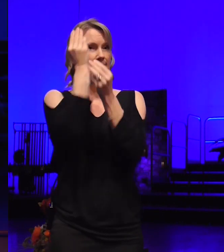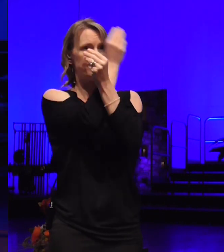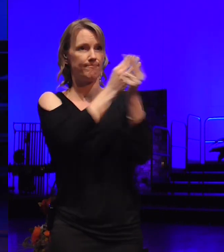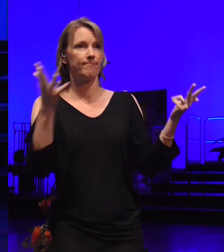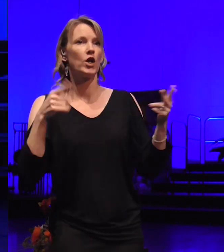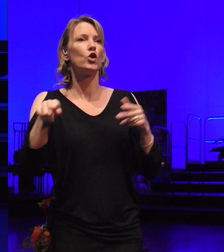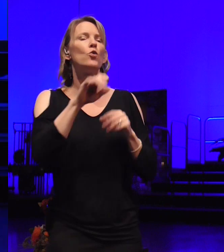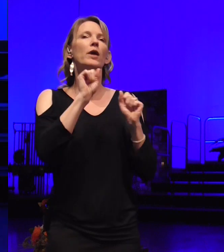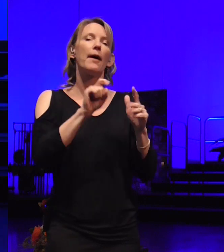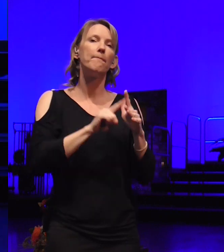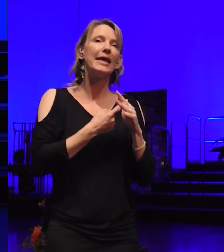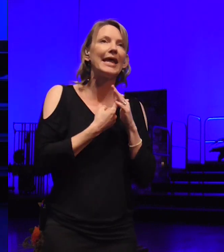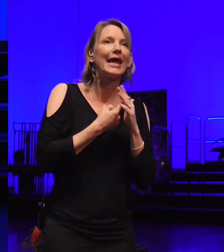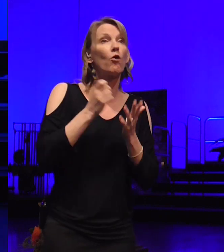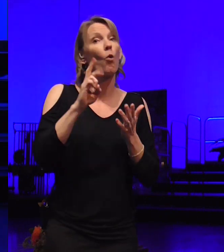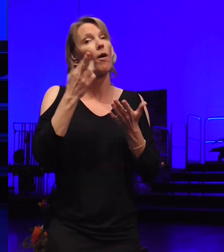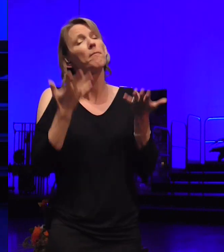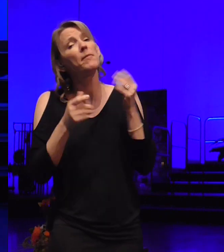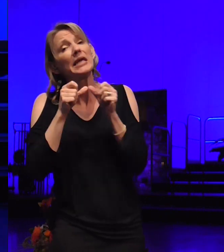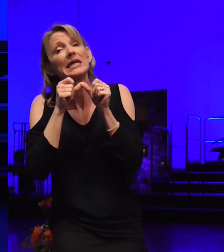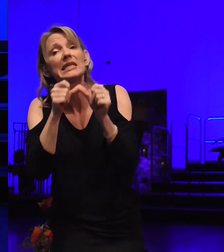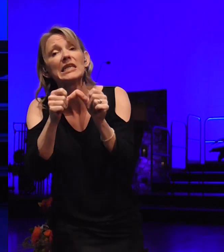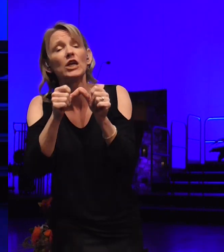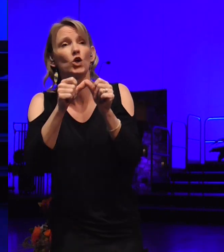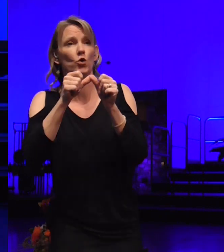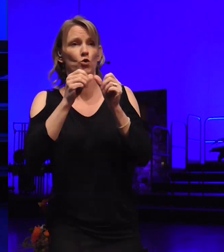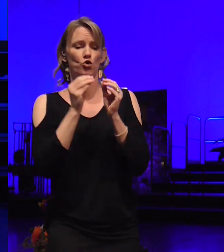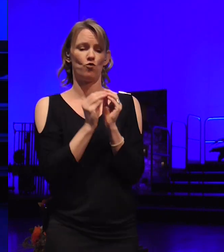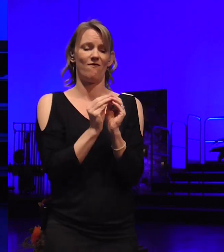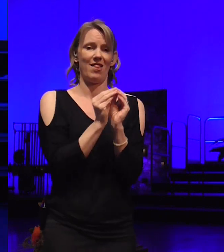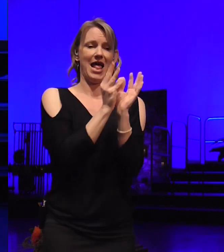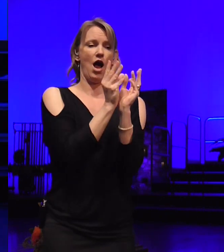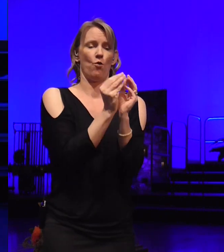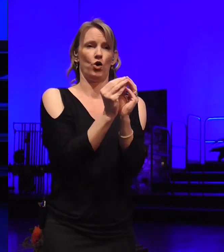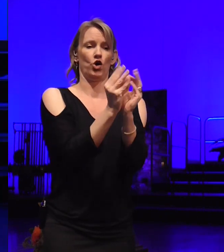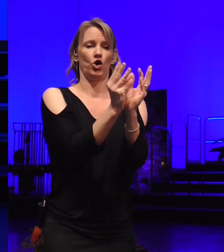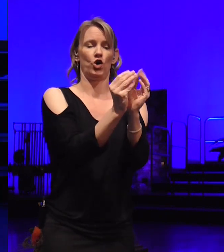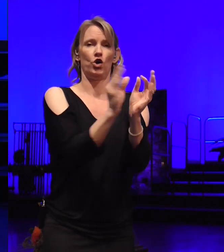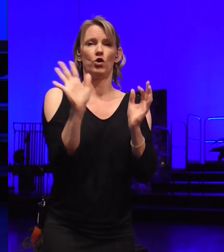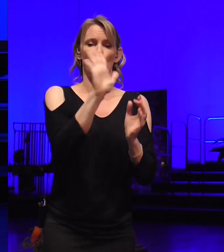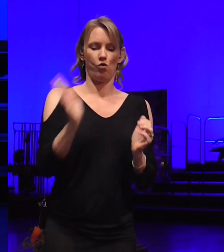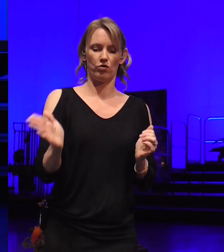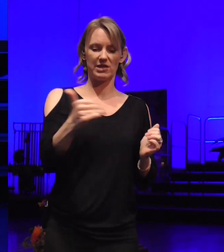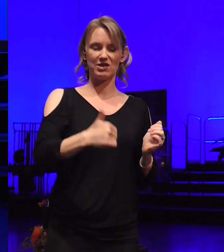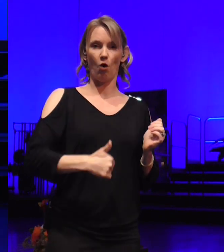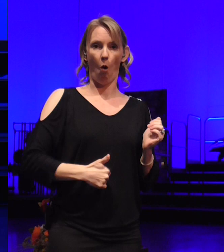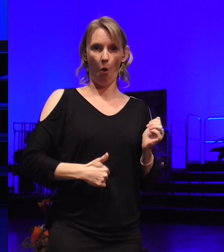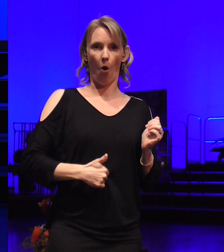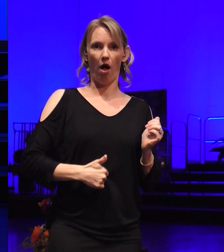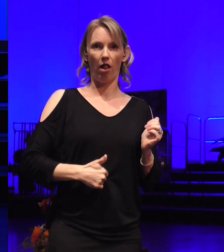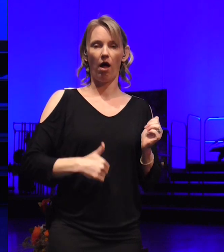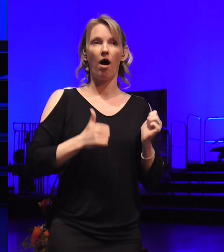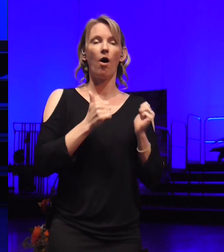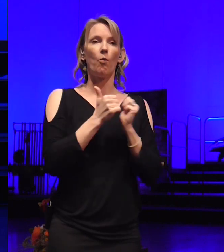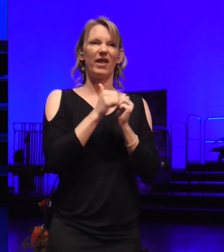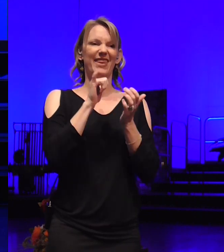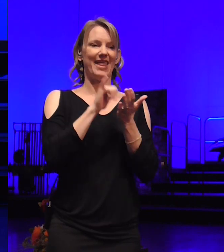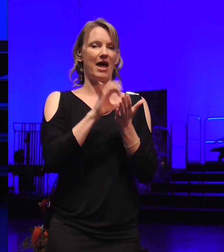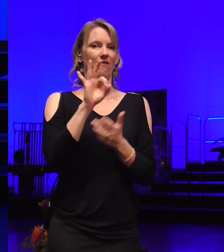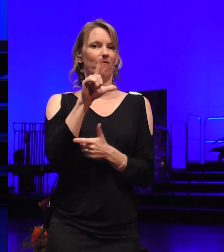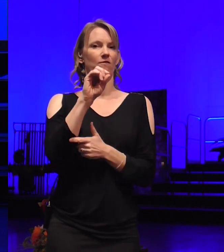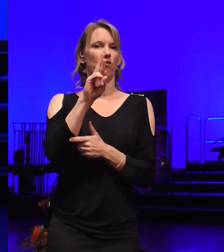begin to, or maybe continue to flower your soul into